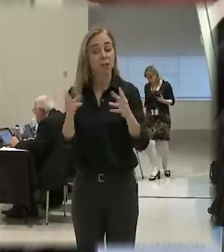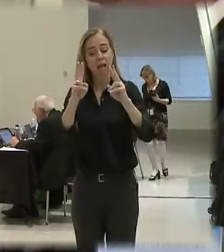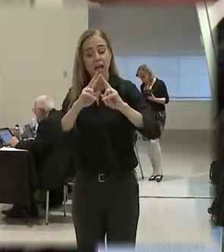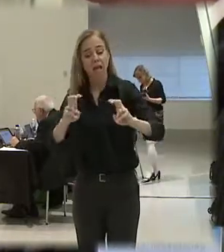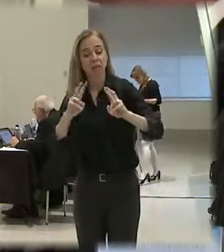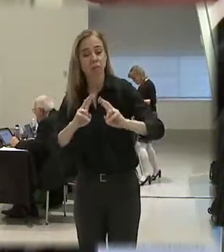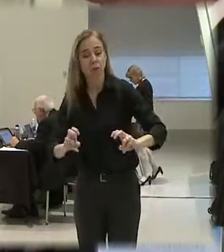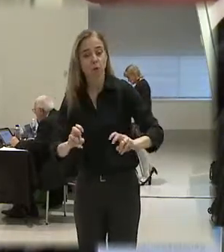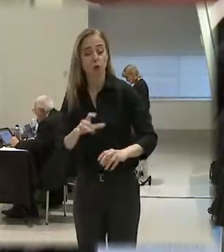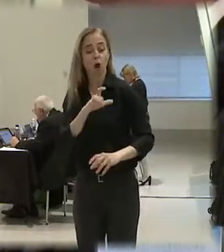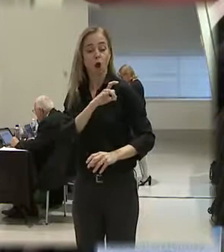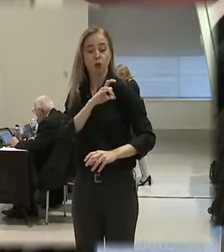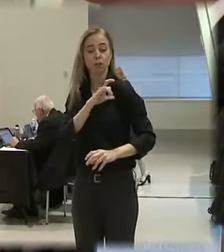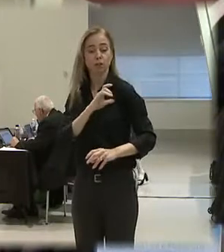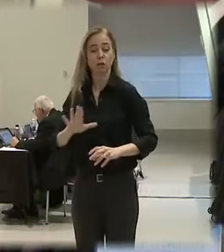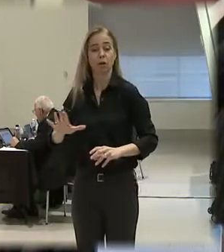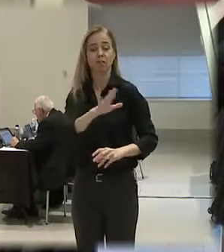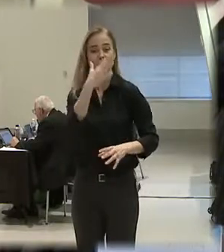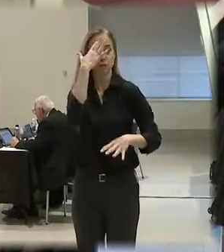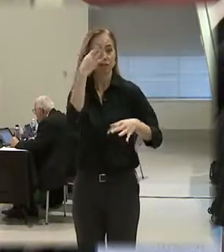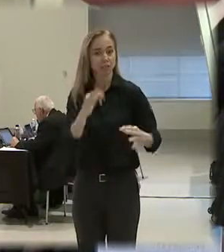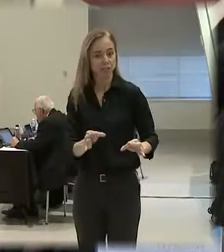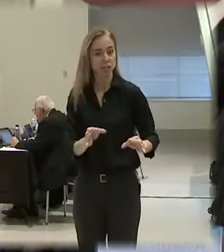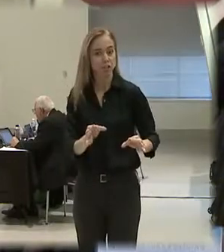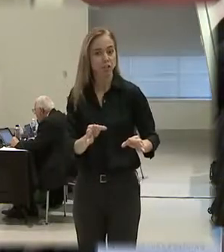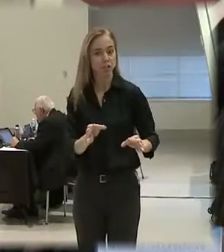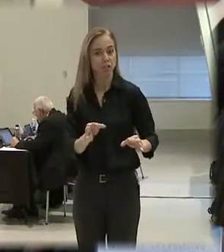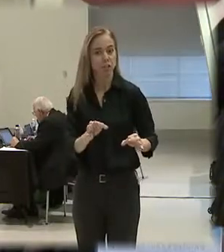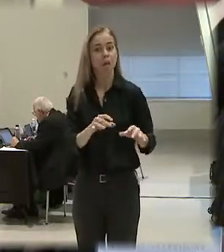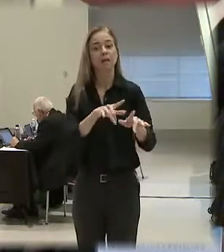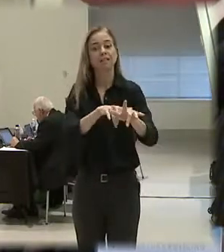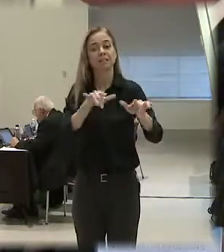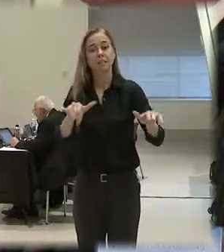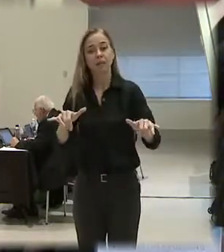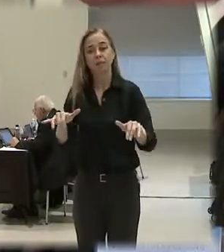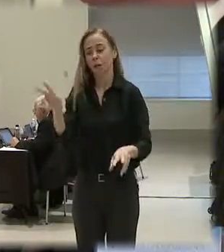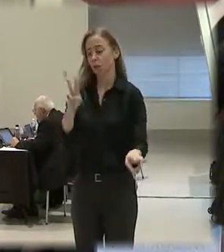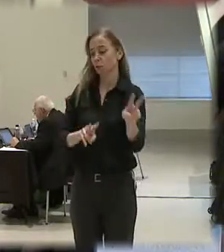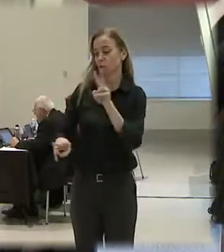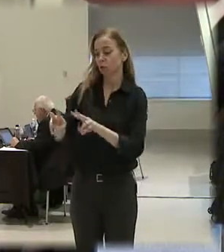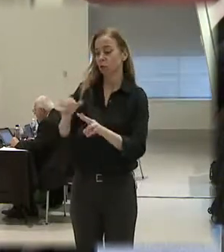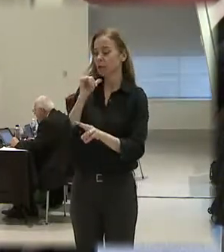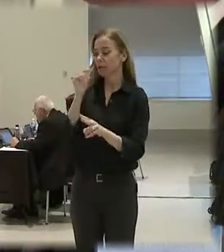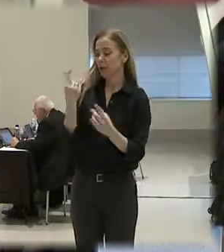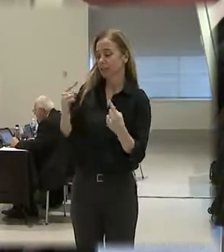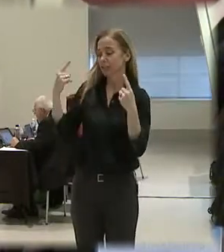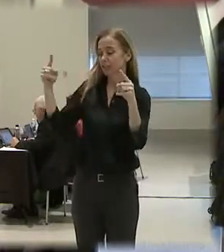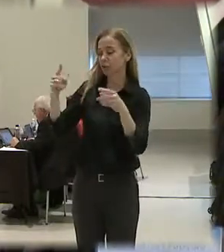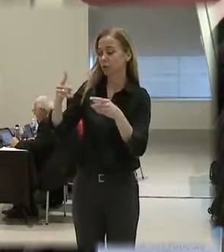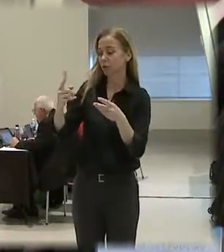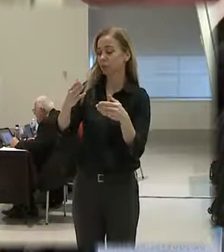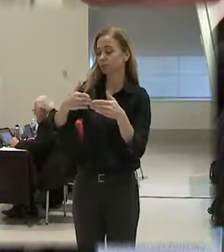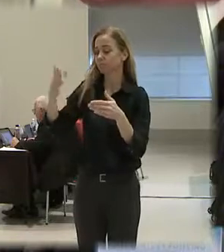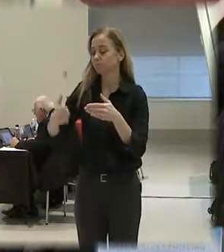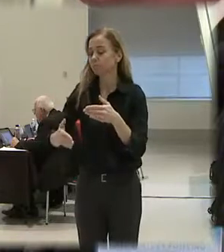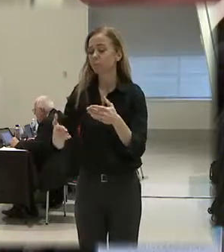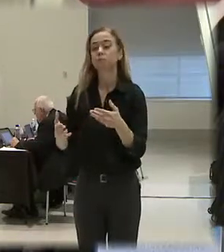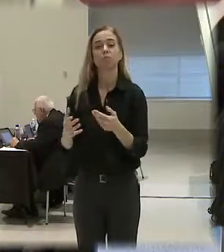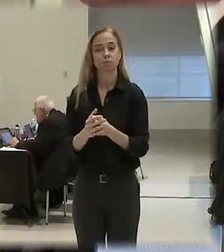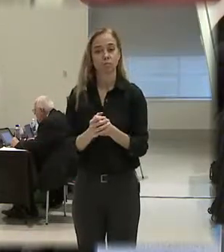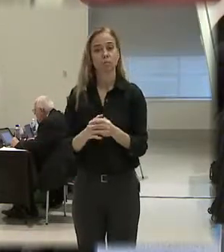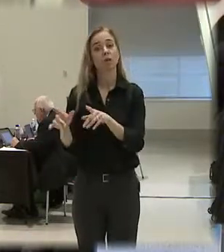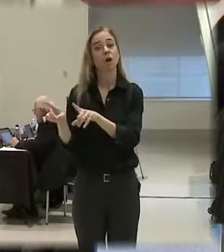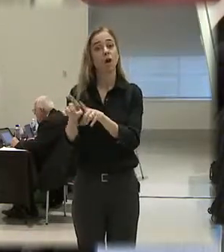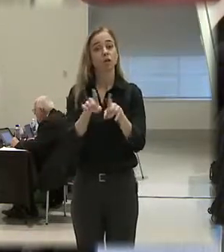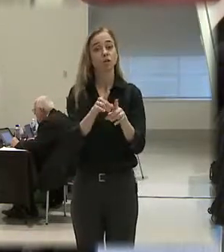officer decision-making while we continue to look at the unsuccessful encounters that result in force. Let's also look at